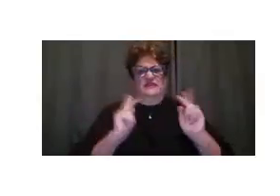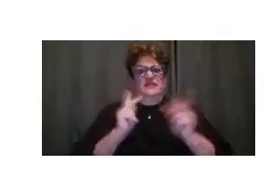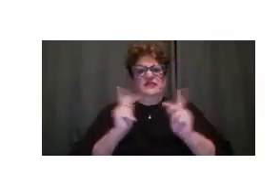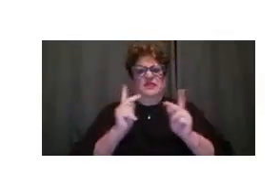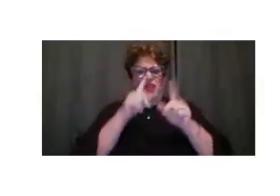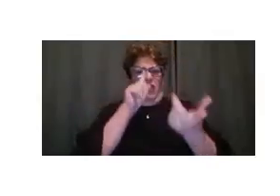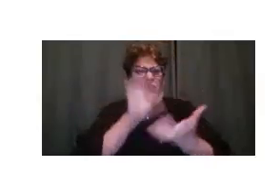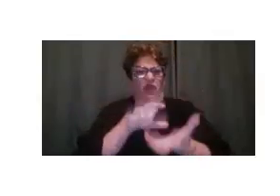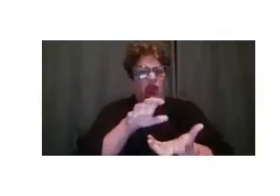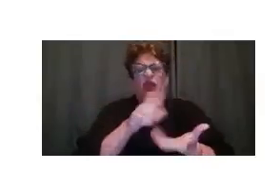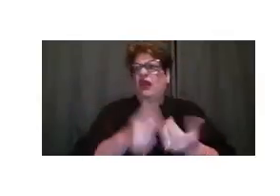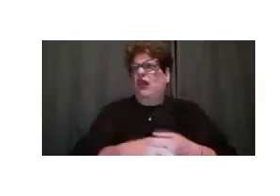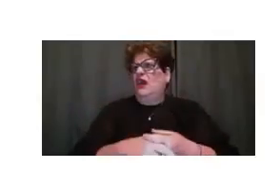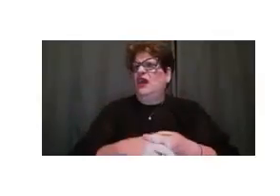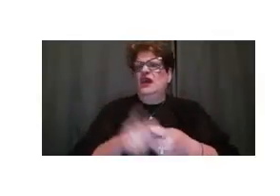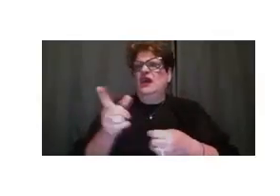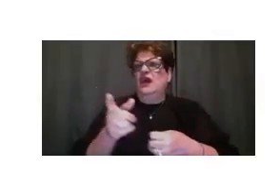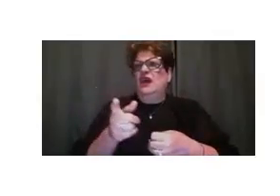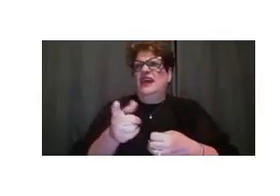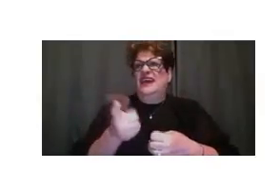one doesn't